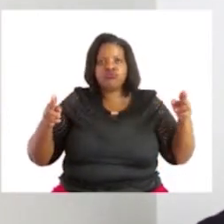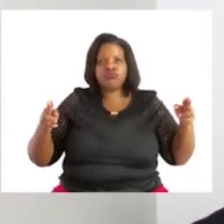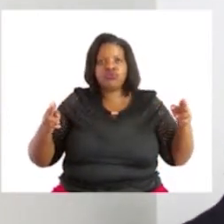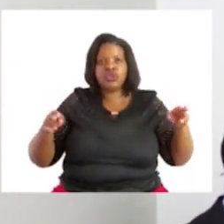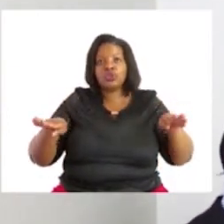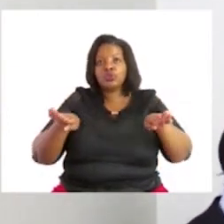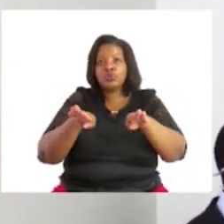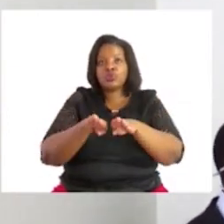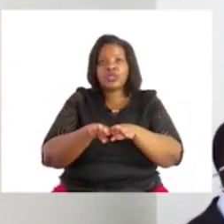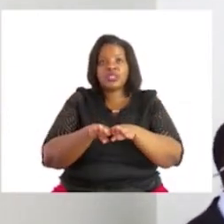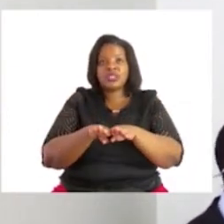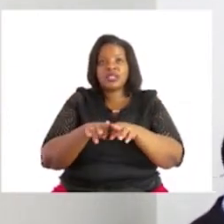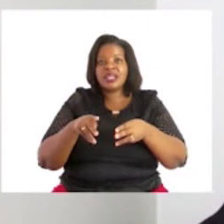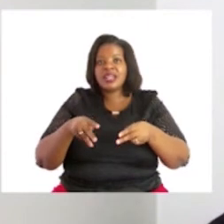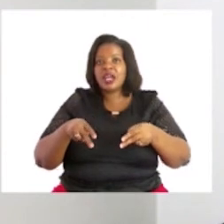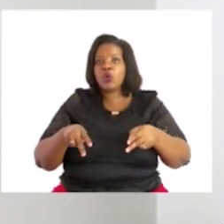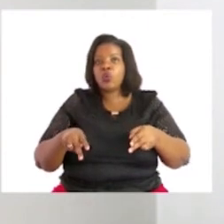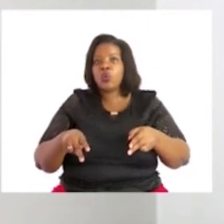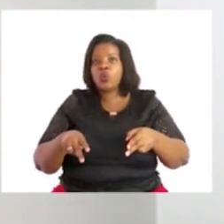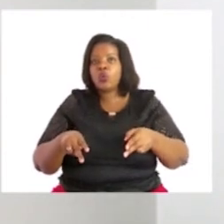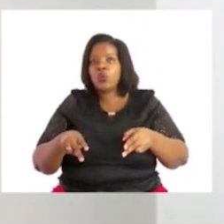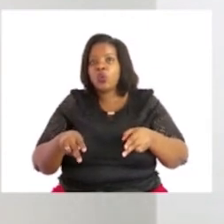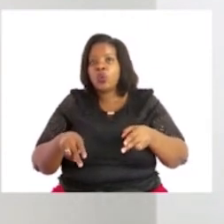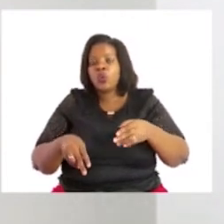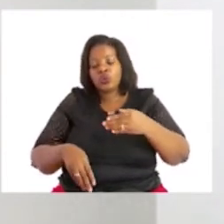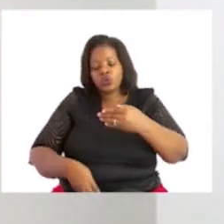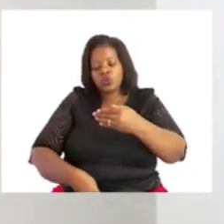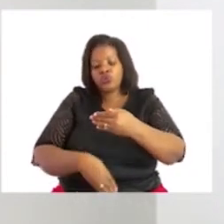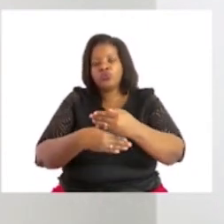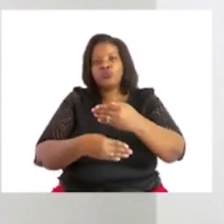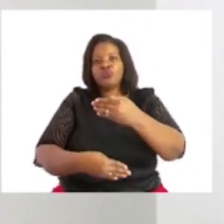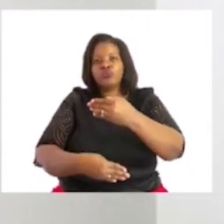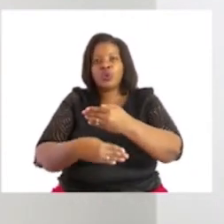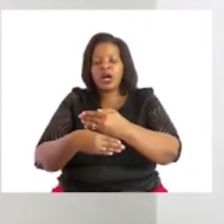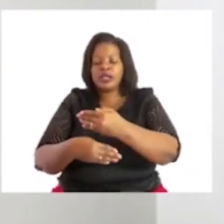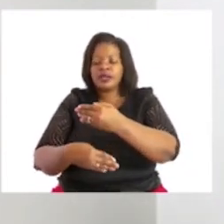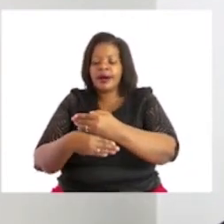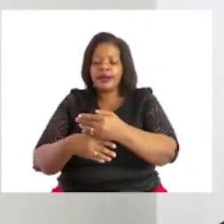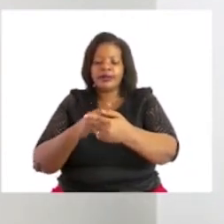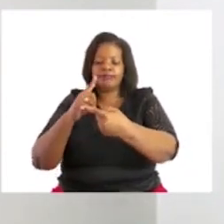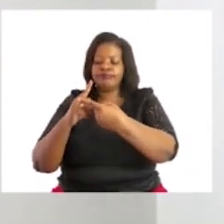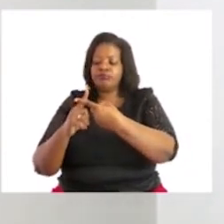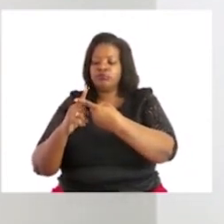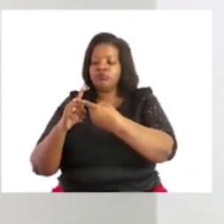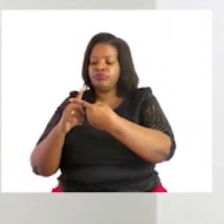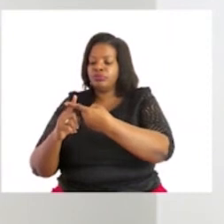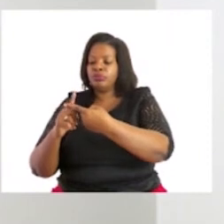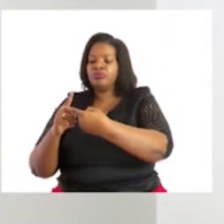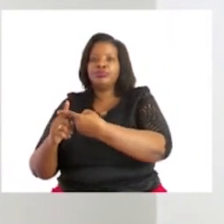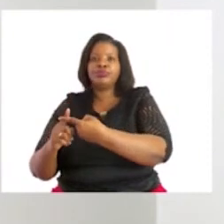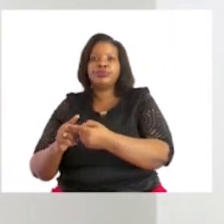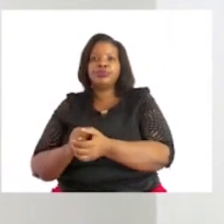that we have addition in the middle. Addition in the middle. That